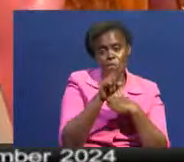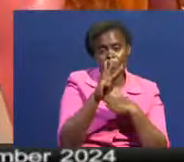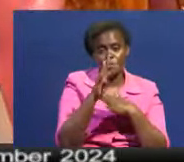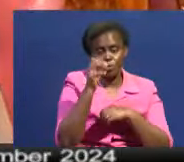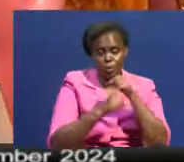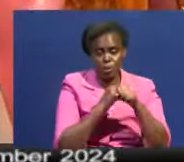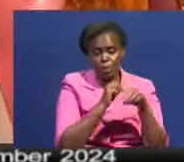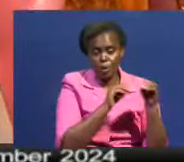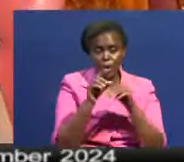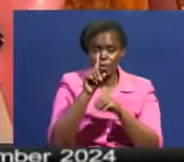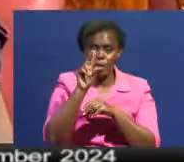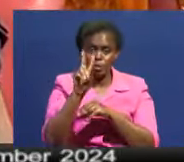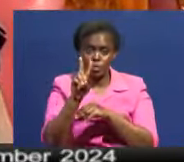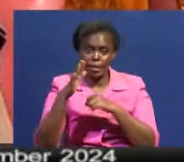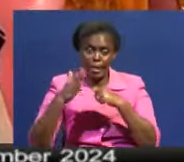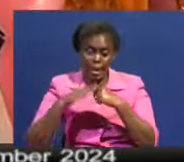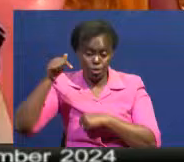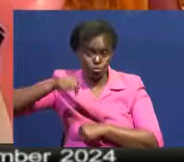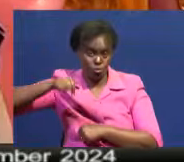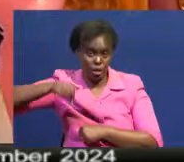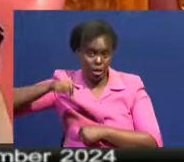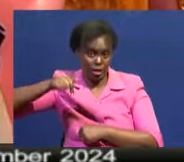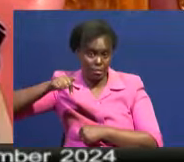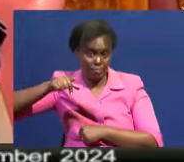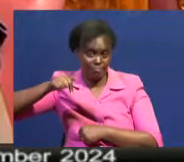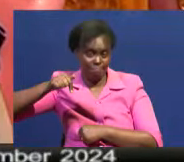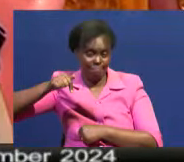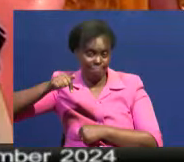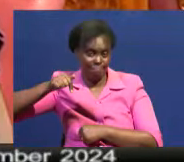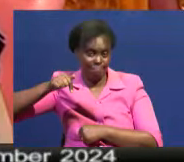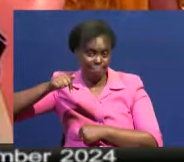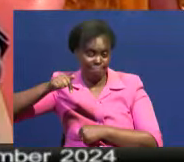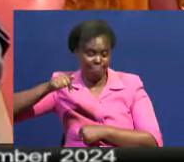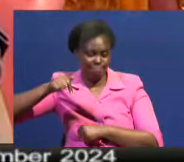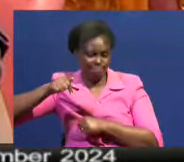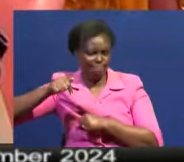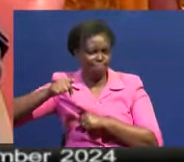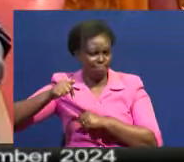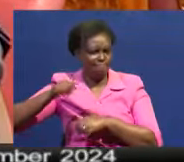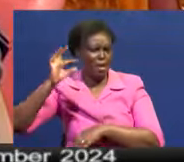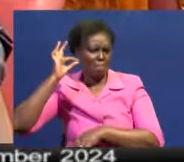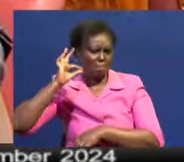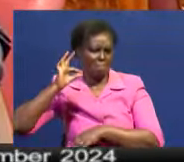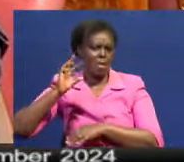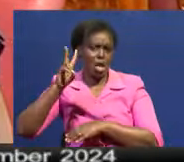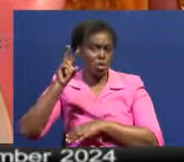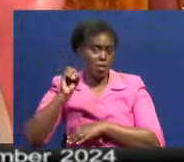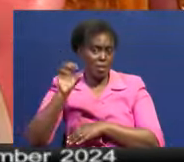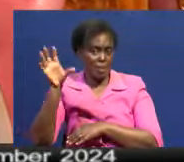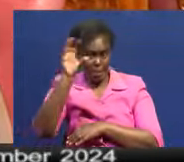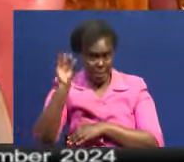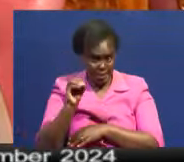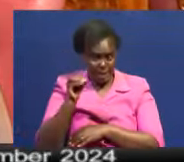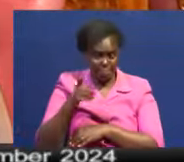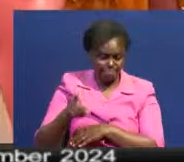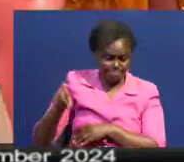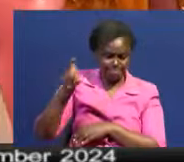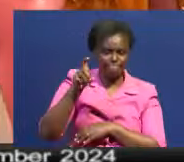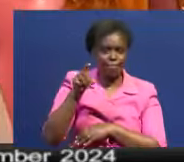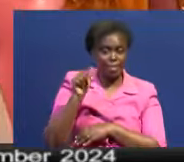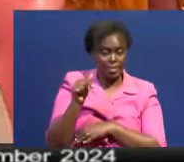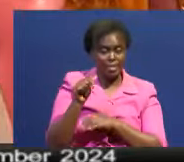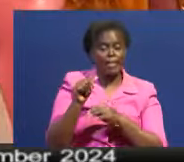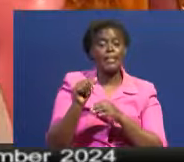2024 to Kenya shillings 129 today, a remarkable gain of 20%. This